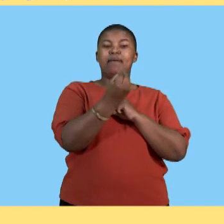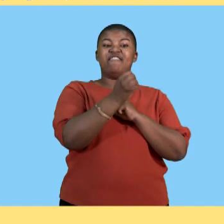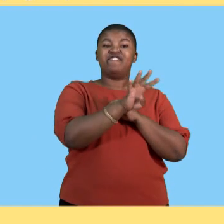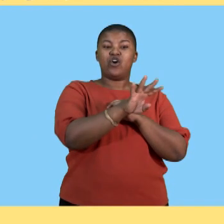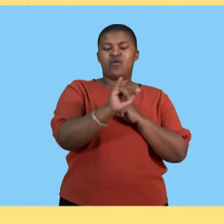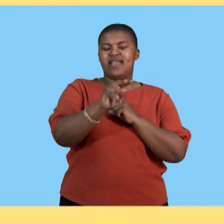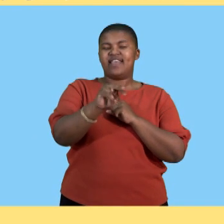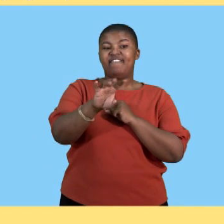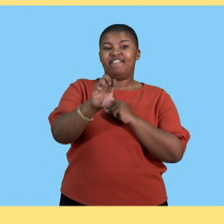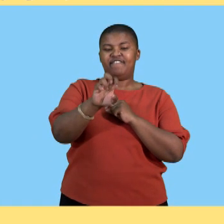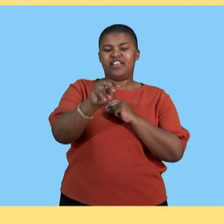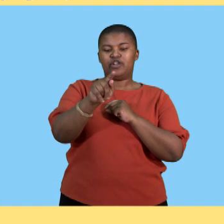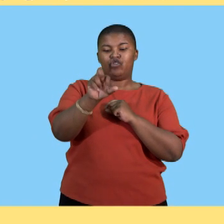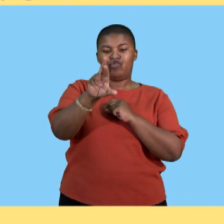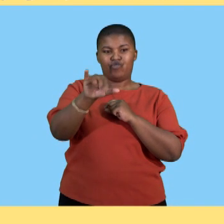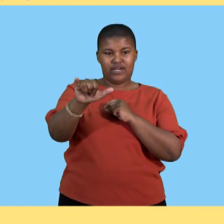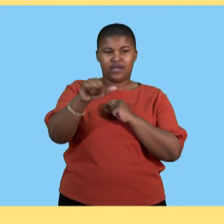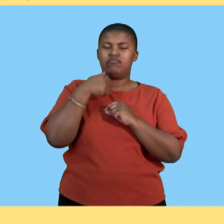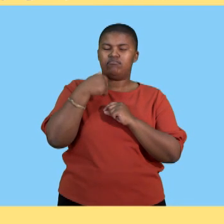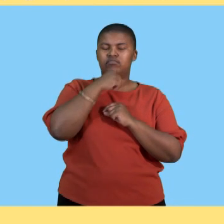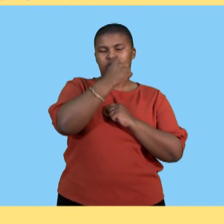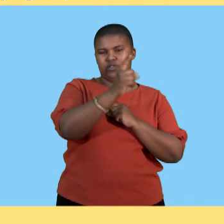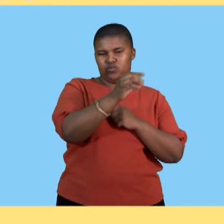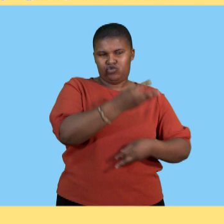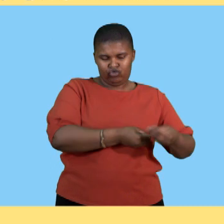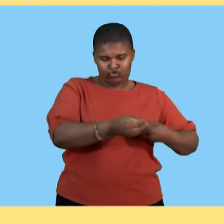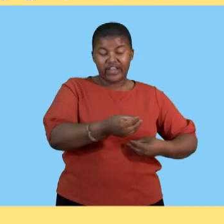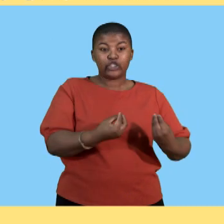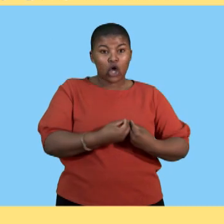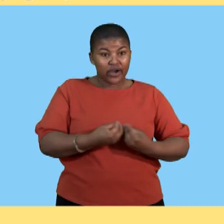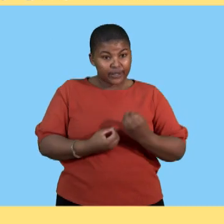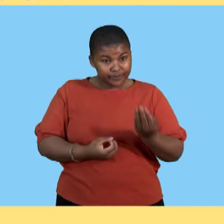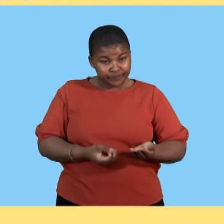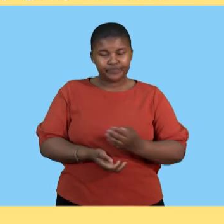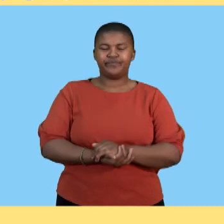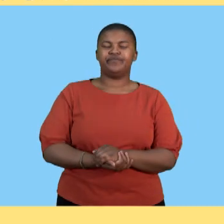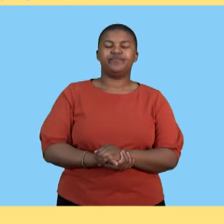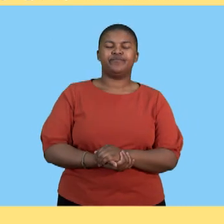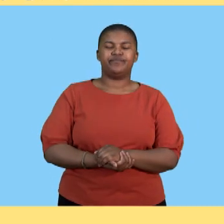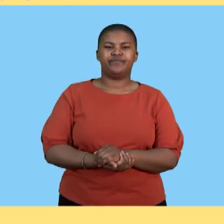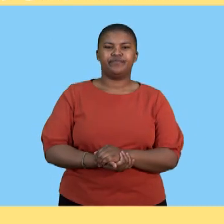4, inventory note. I'll then come here and I'll say trading stock.